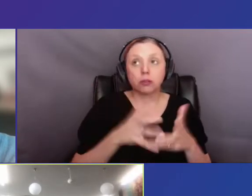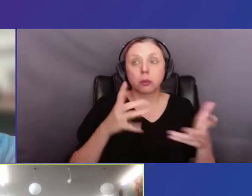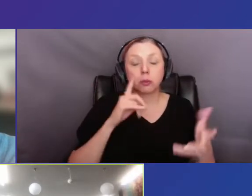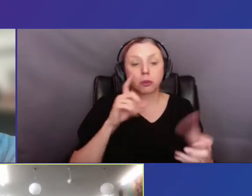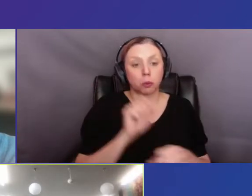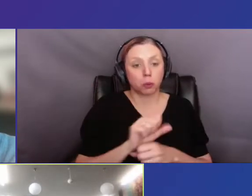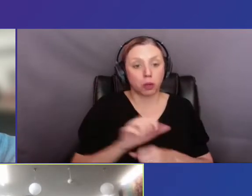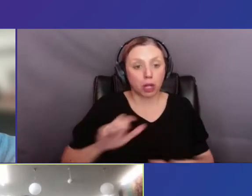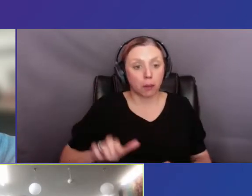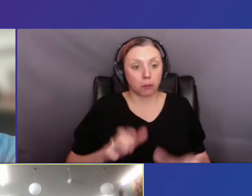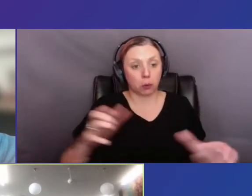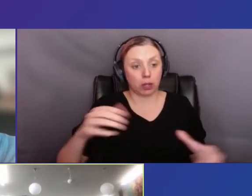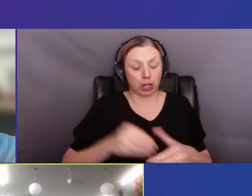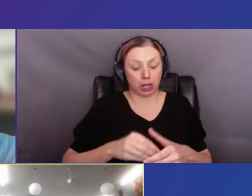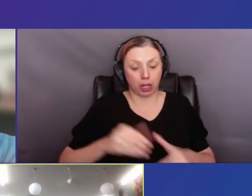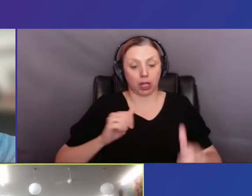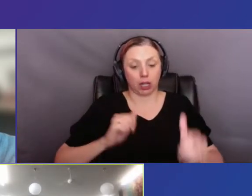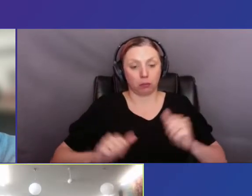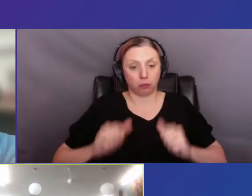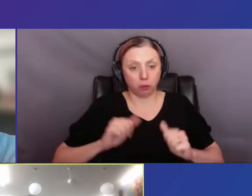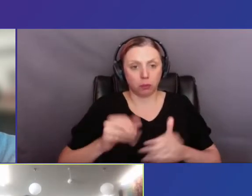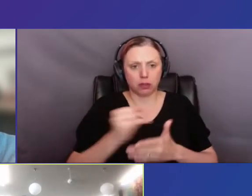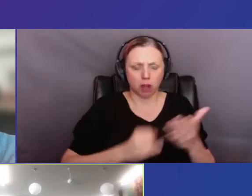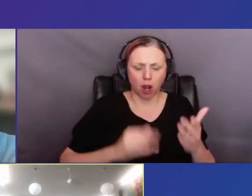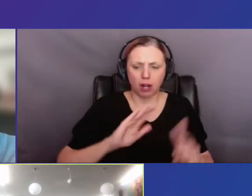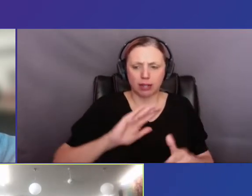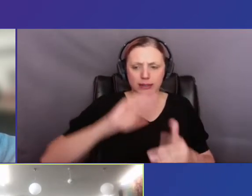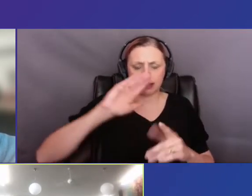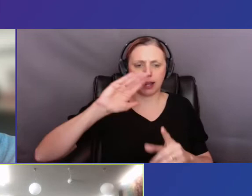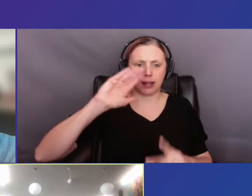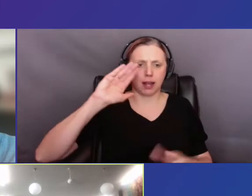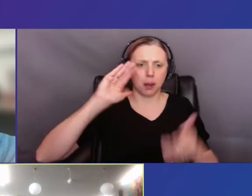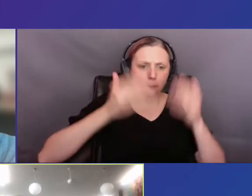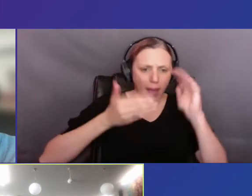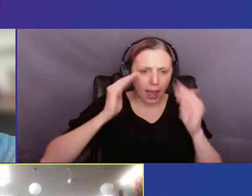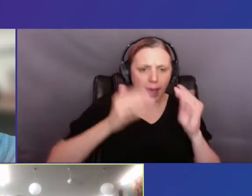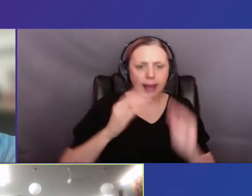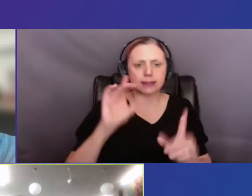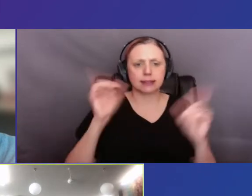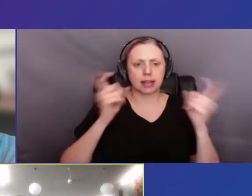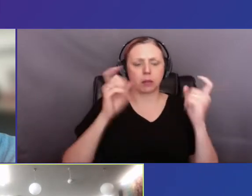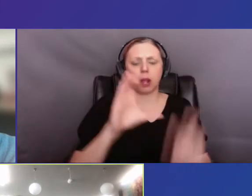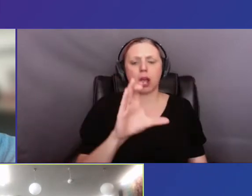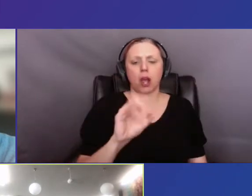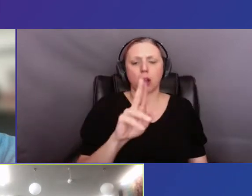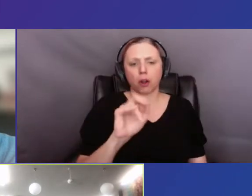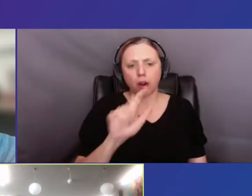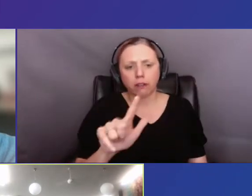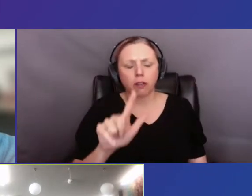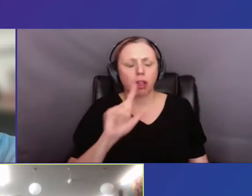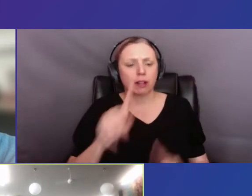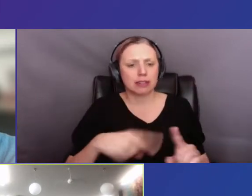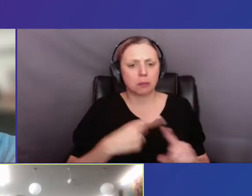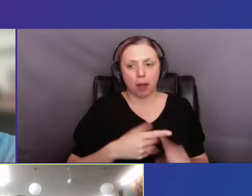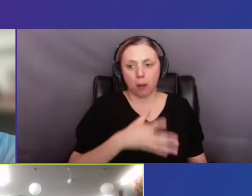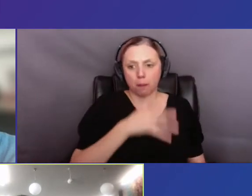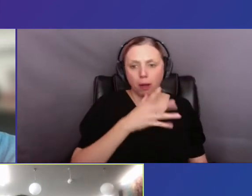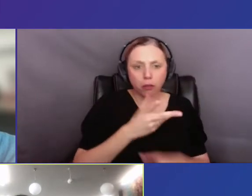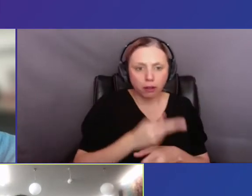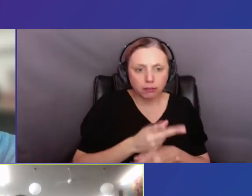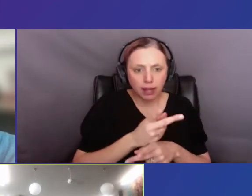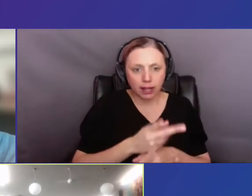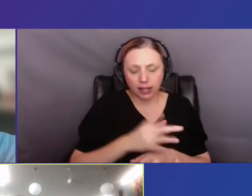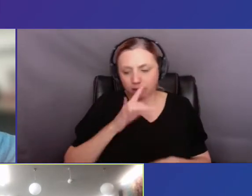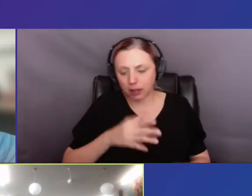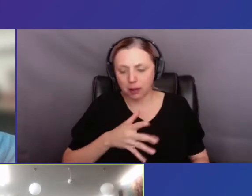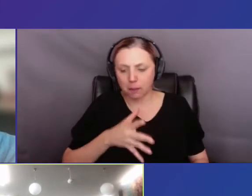the performance art of masquerade and carnival is around mothering, and daughtering.